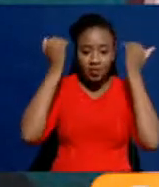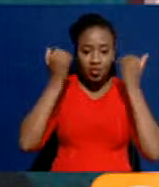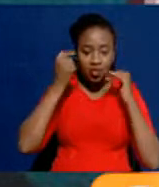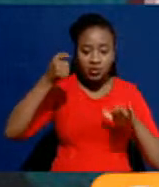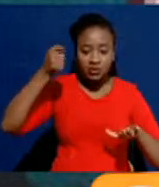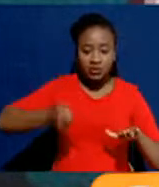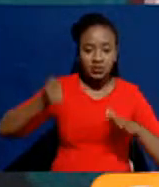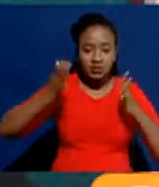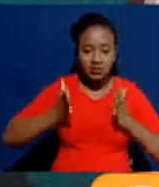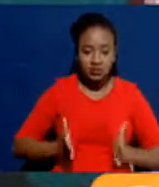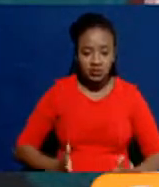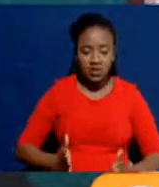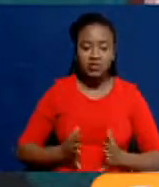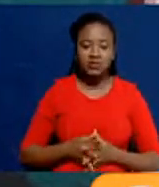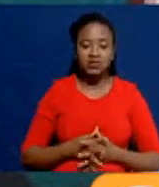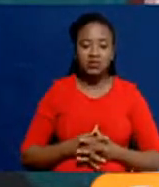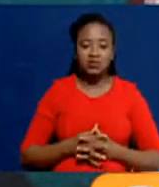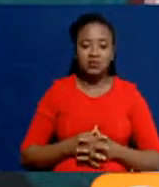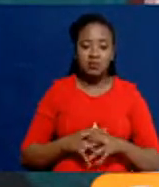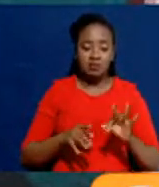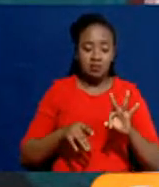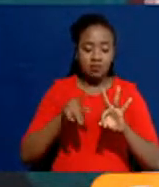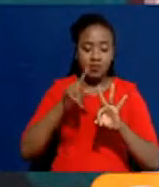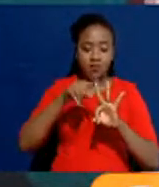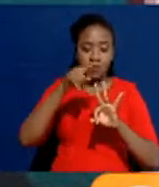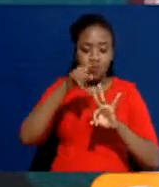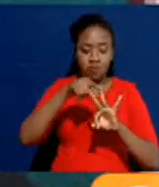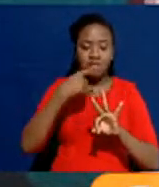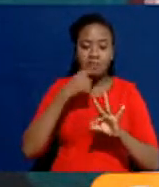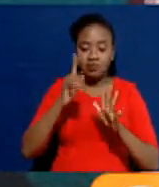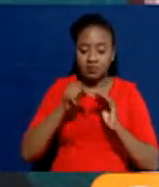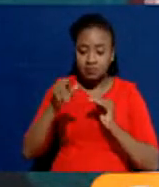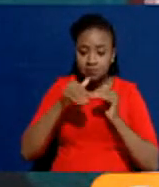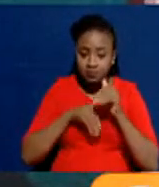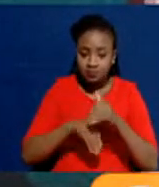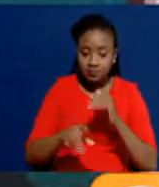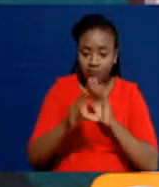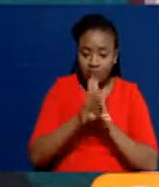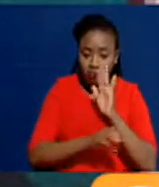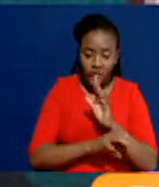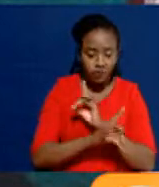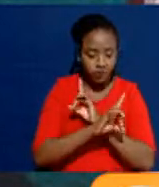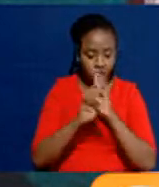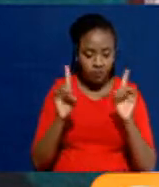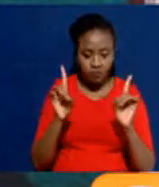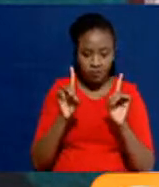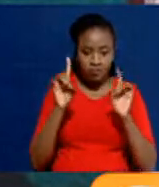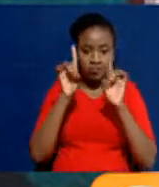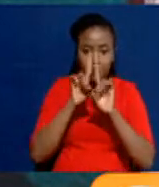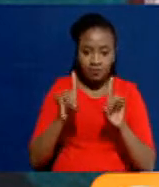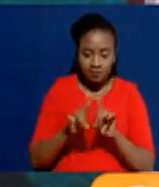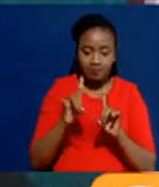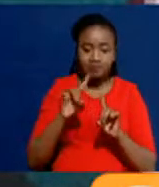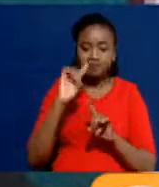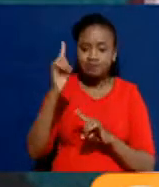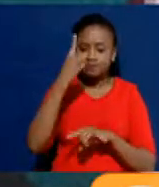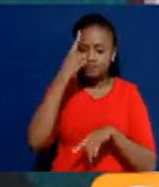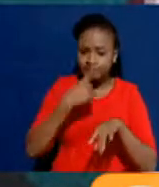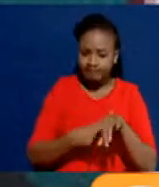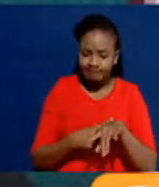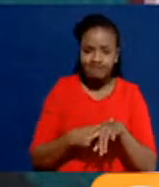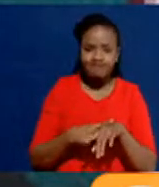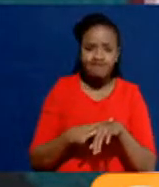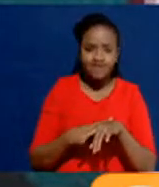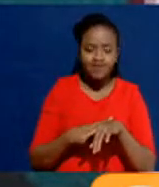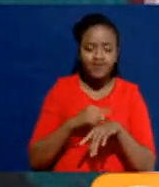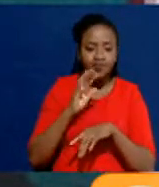constituting the majority, saying this is unconstitutional. And for the first time, I think since